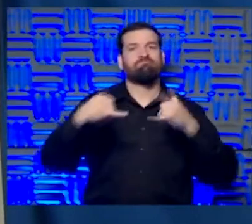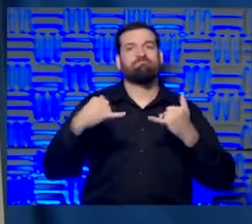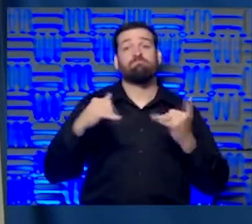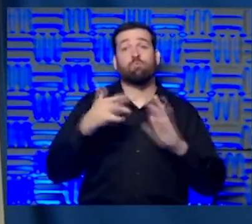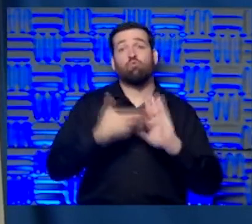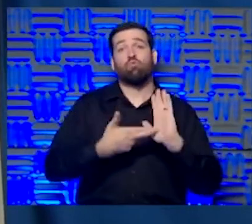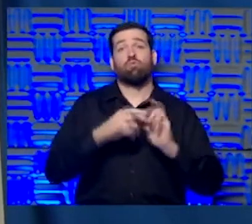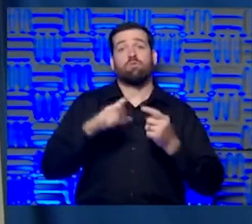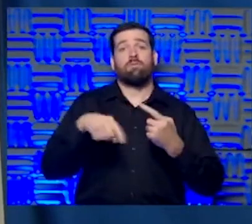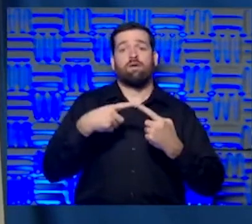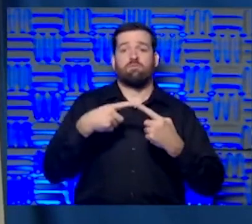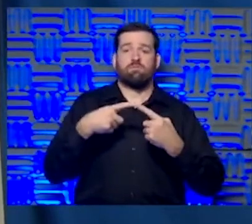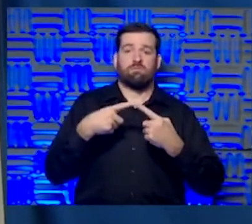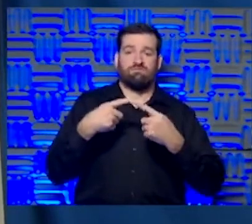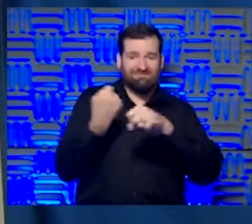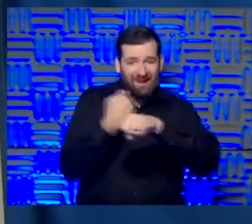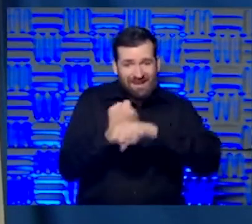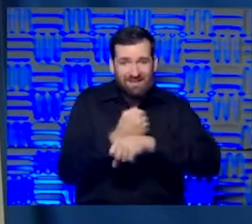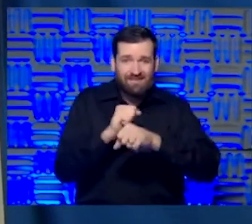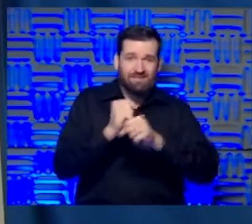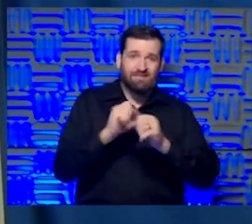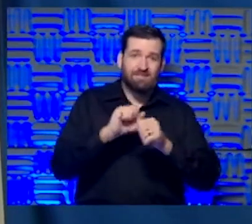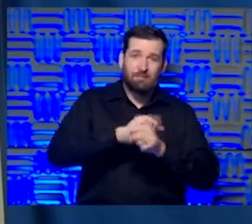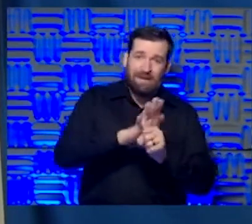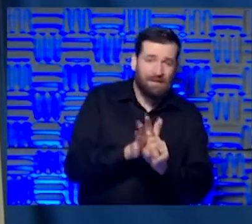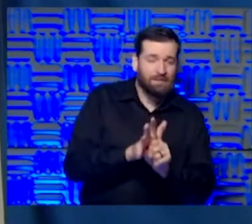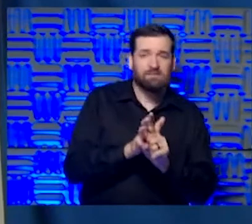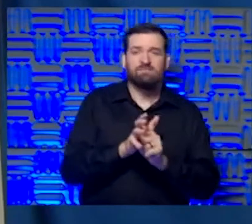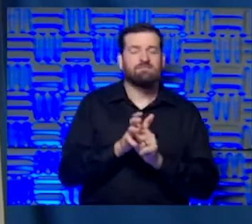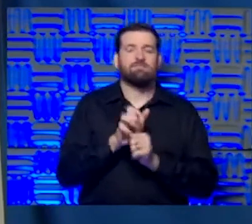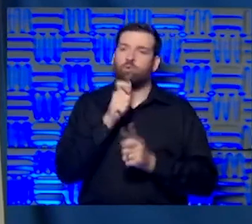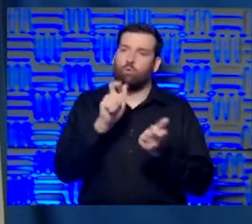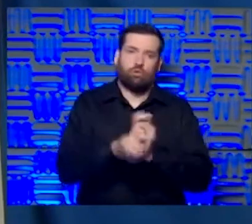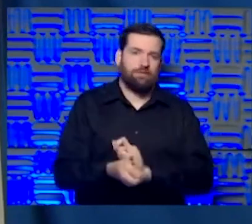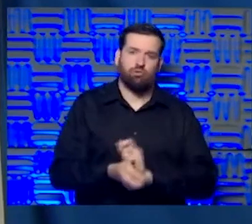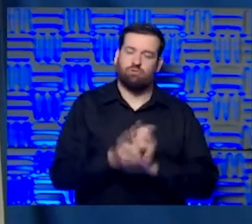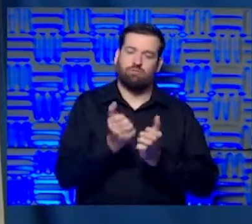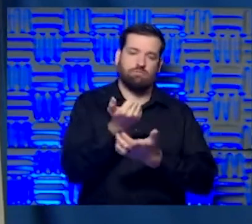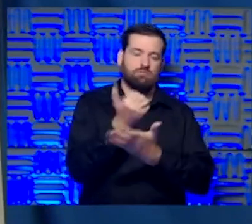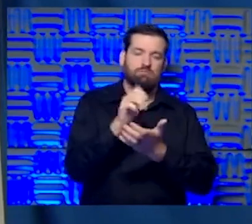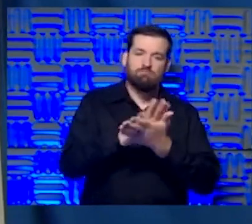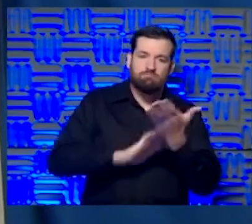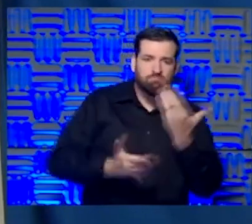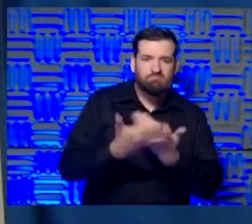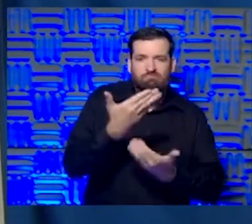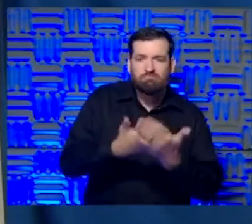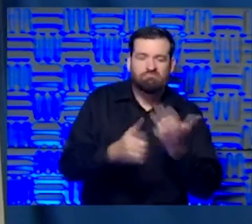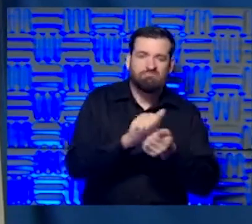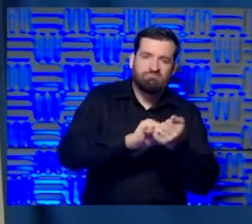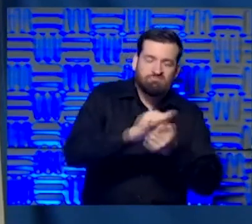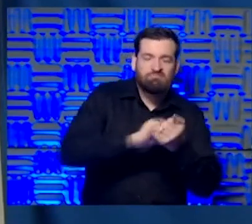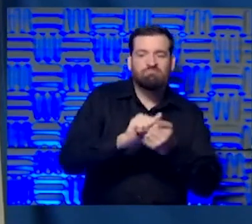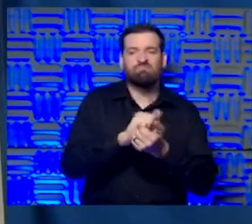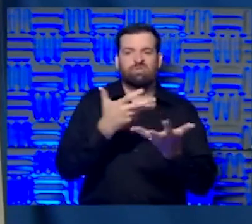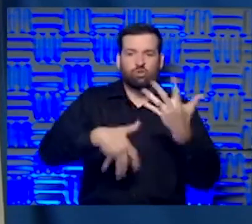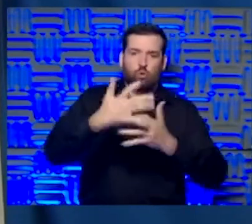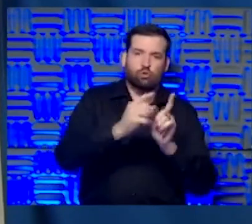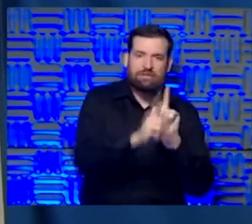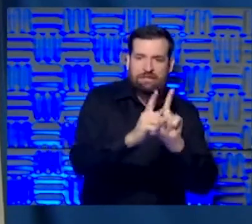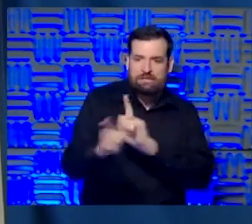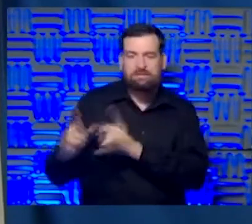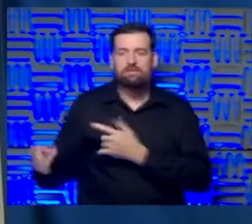rules about fighting a pandemic don't change. Wash your hands, wear a mask, social distancing. That